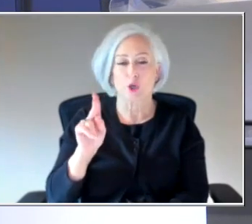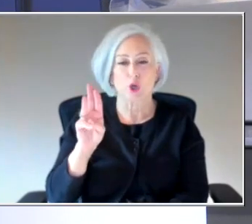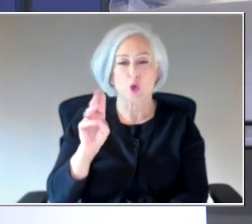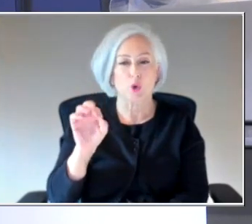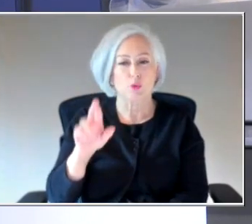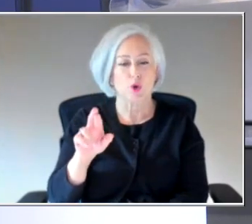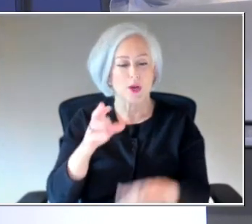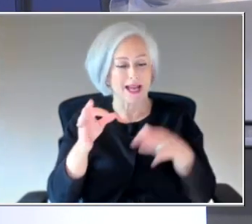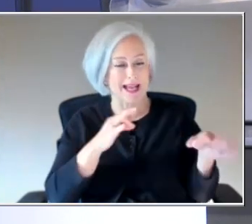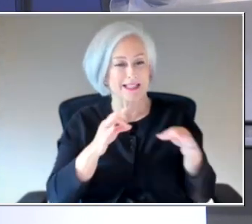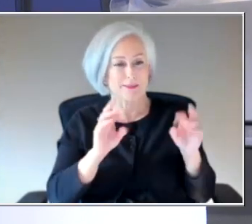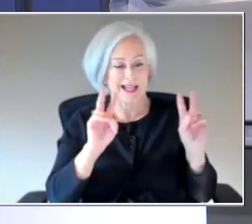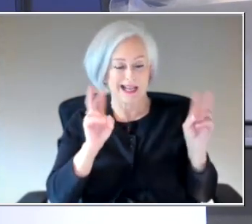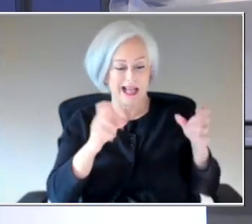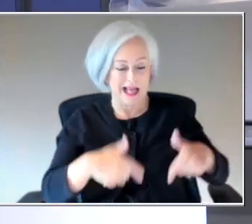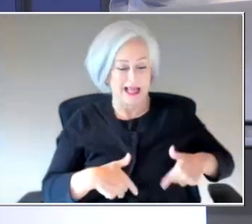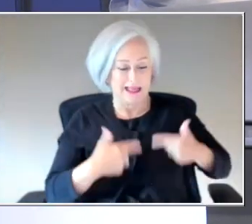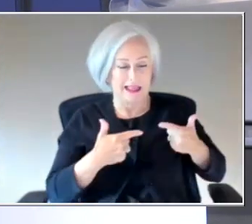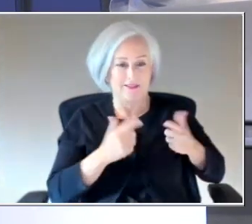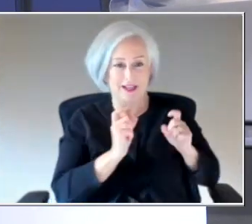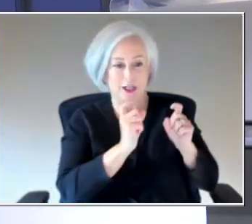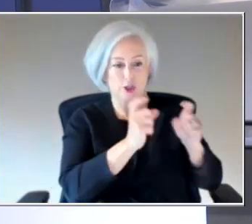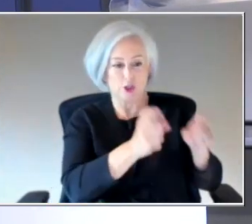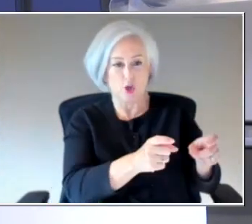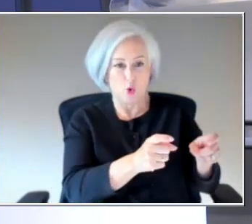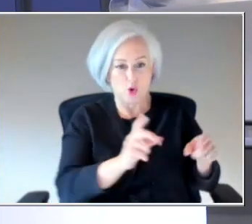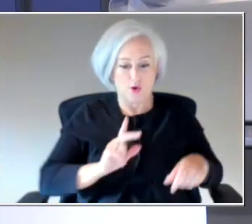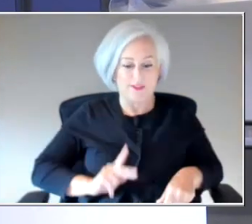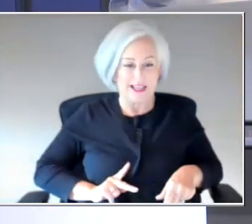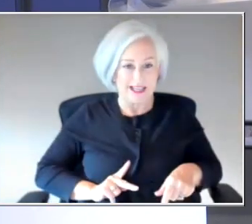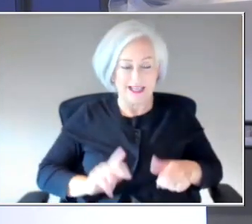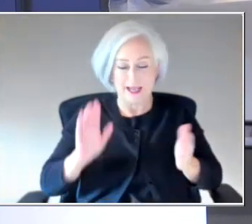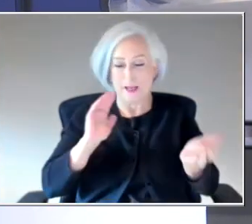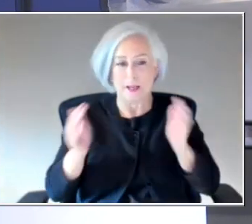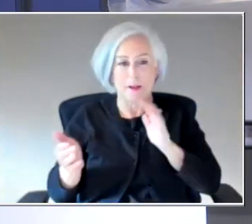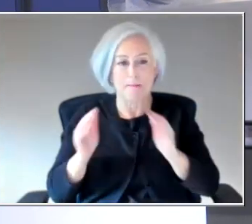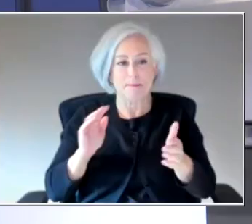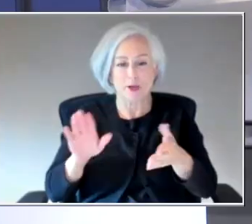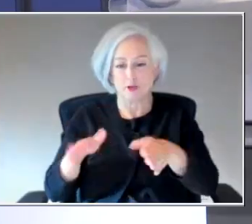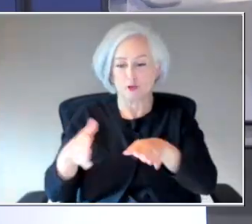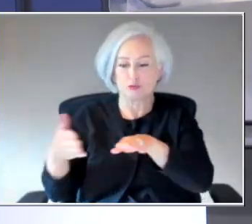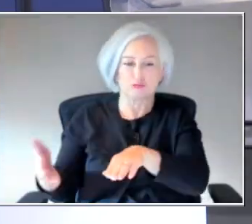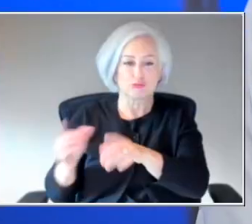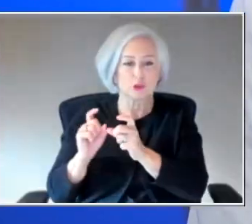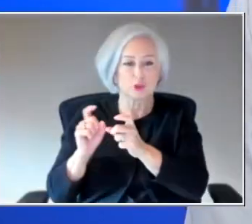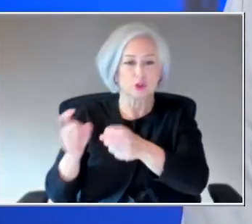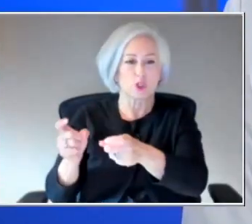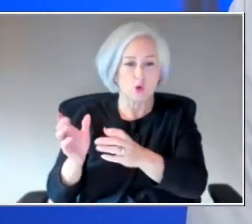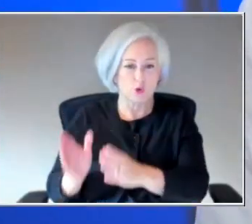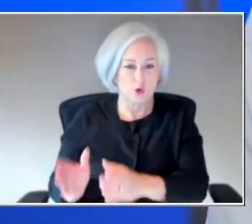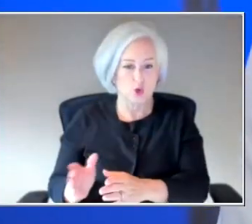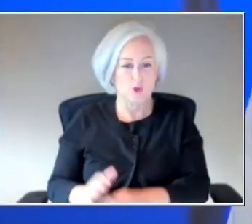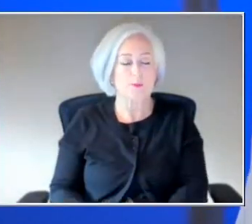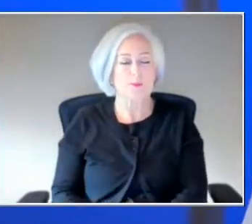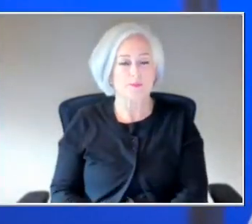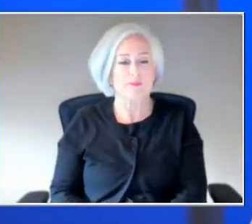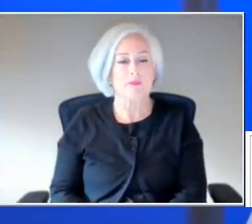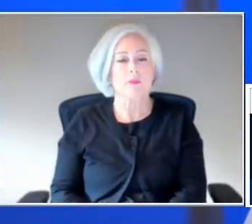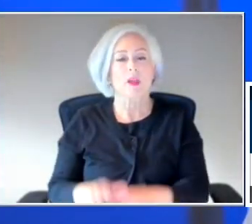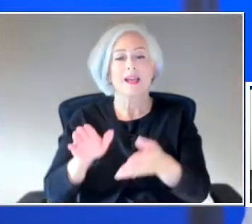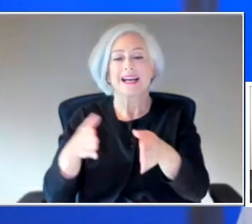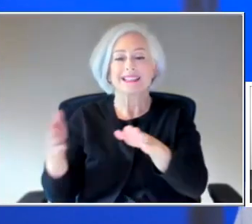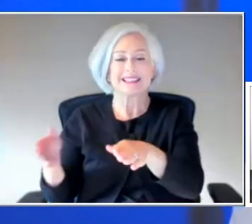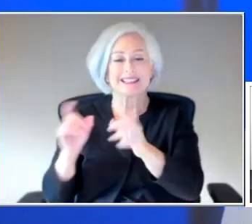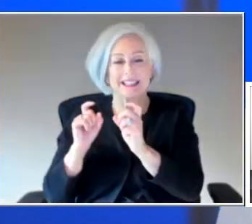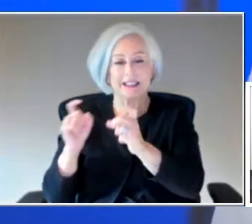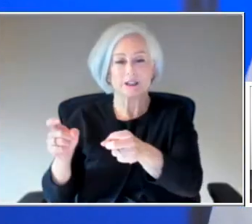to a deceased donor, basically waiting on a list. Yeah, the deceased donor, obviously there are a